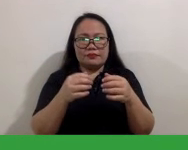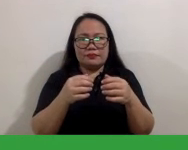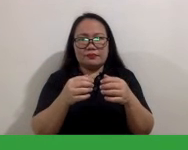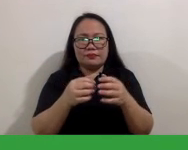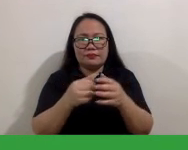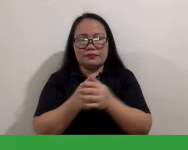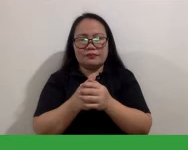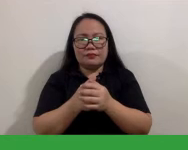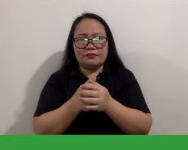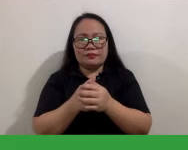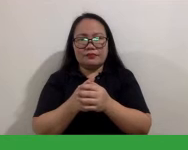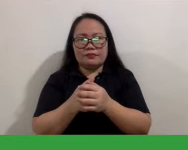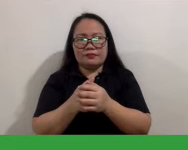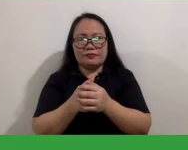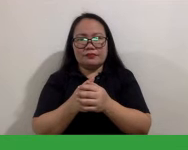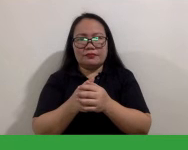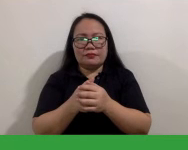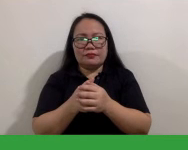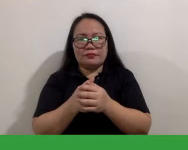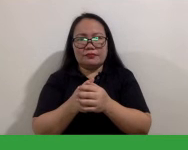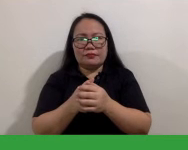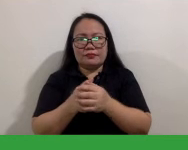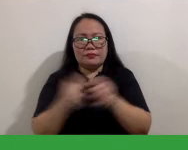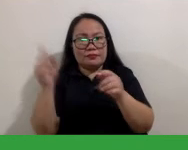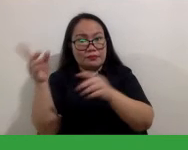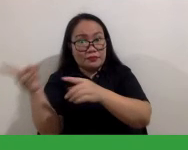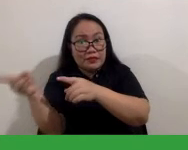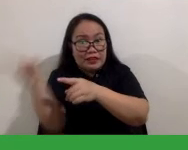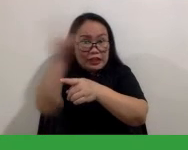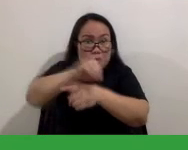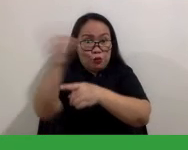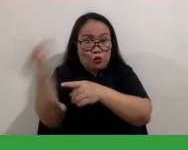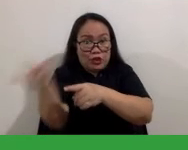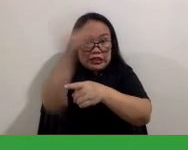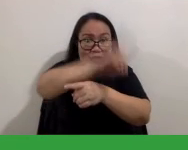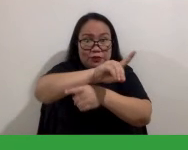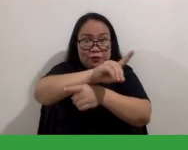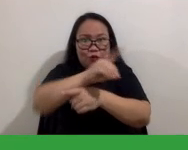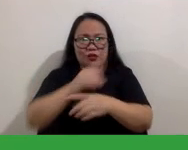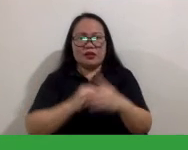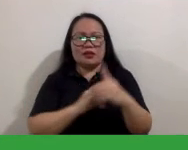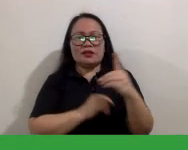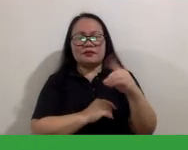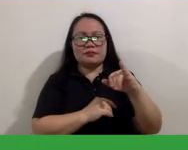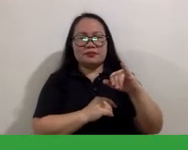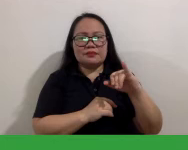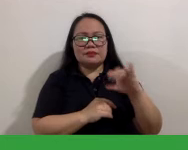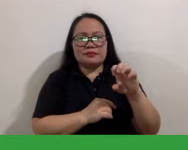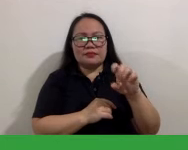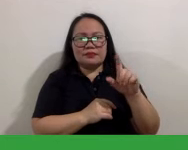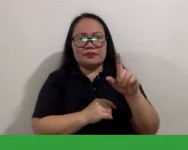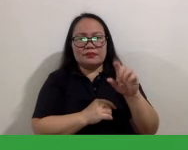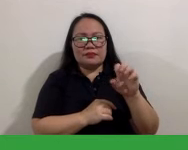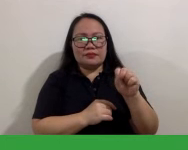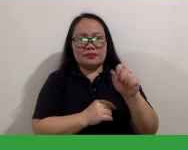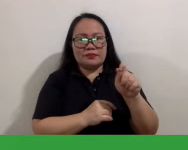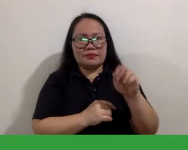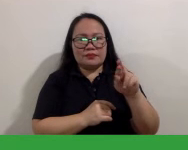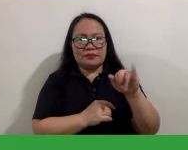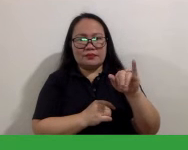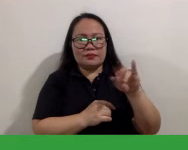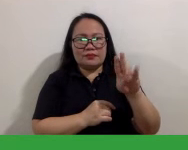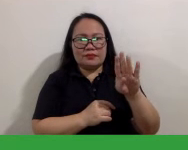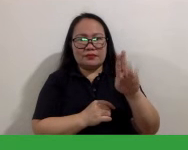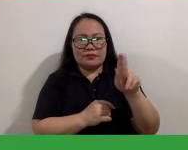5 plus negative 6 times 3. Okay, ano ito? This is